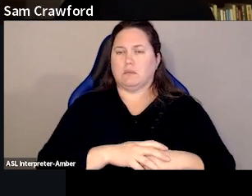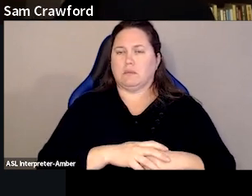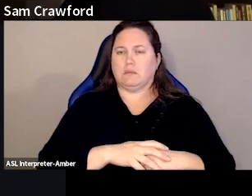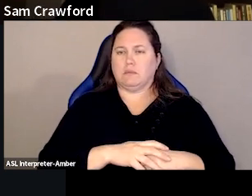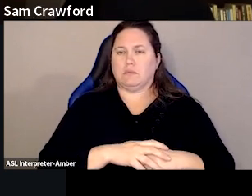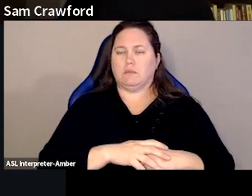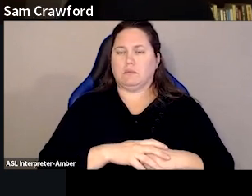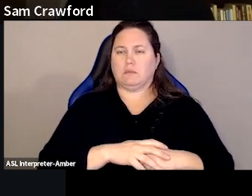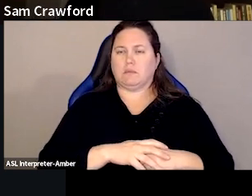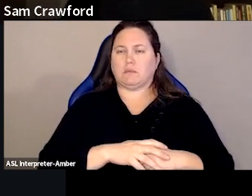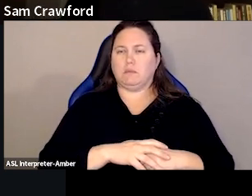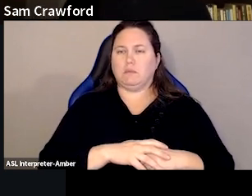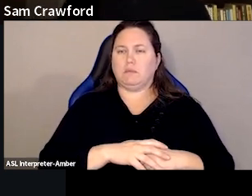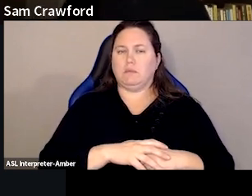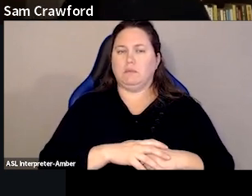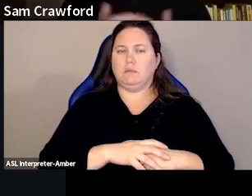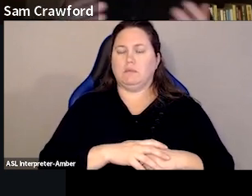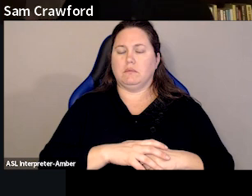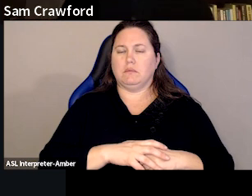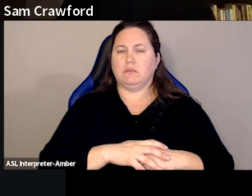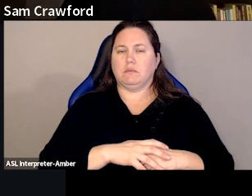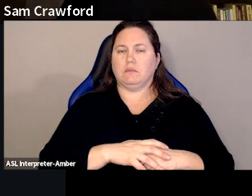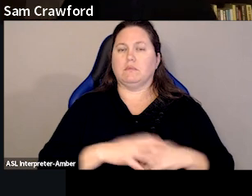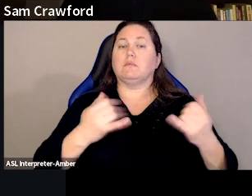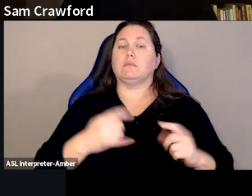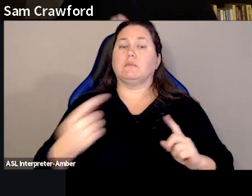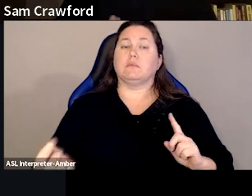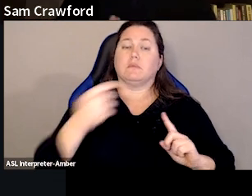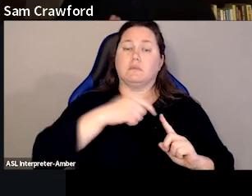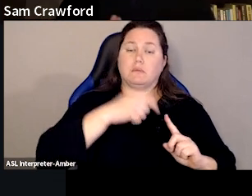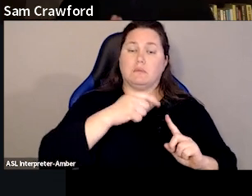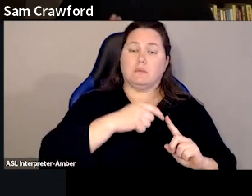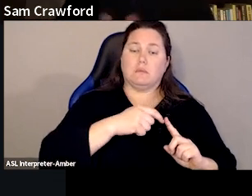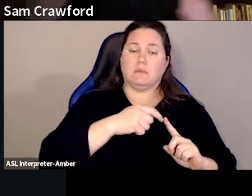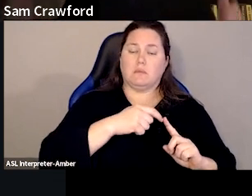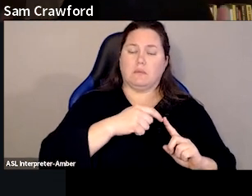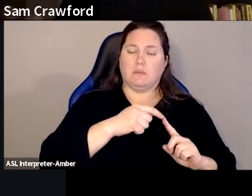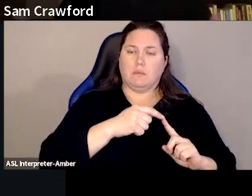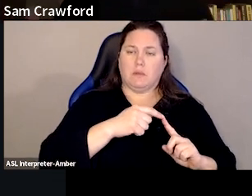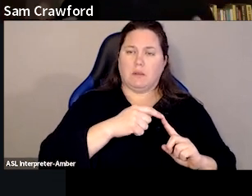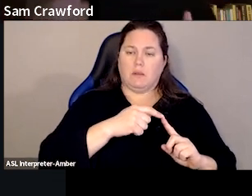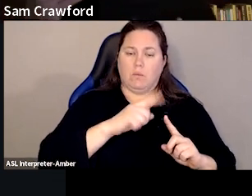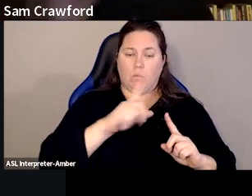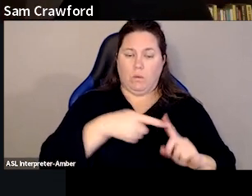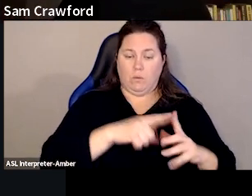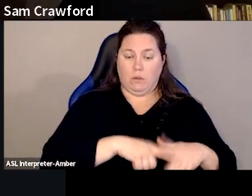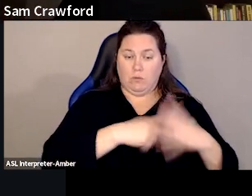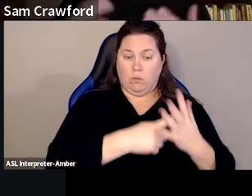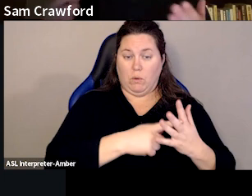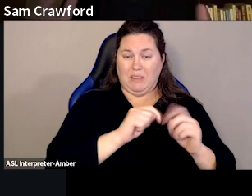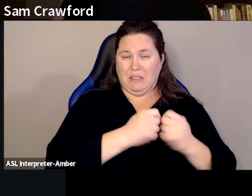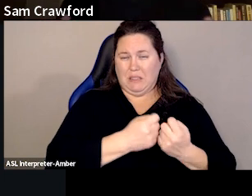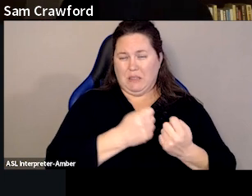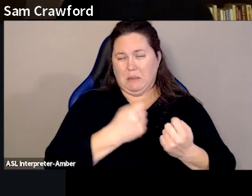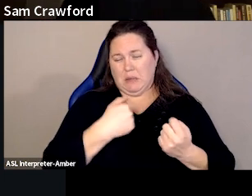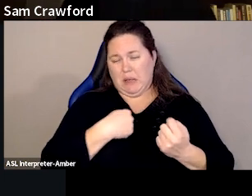let's just circle back to a couple of concerns that the team and I faced when we started. So the main one was that